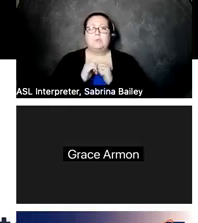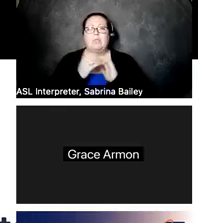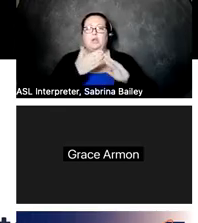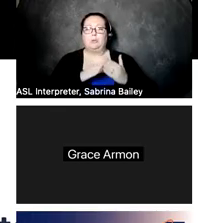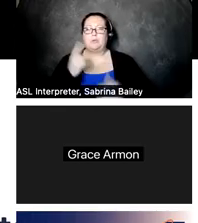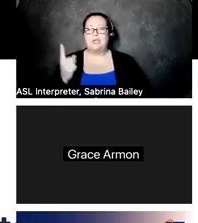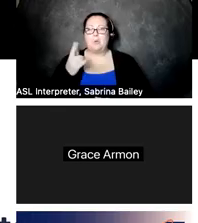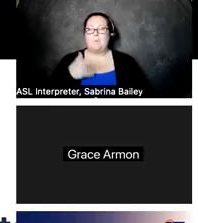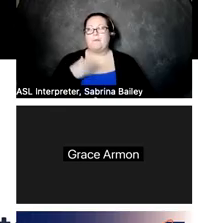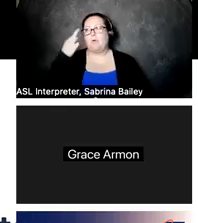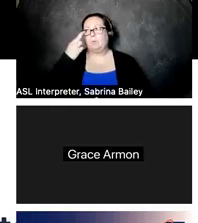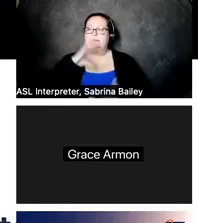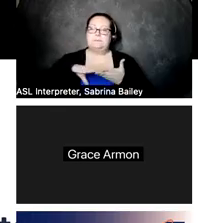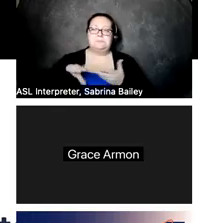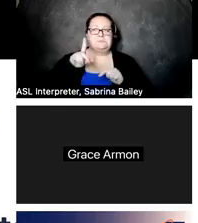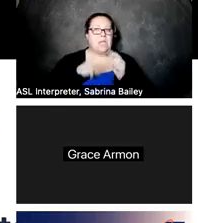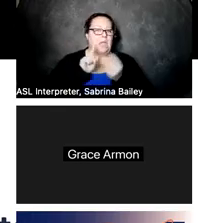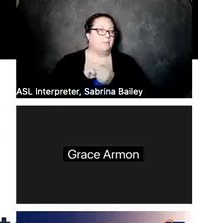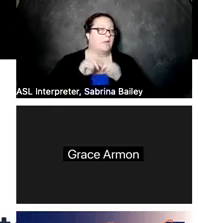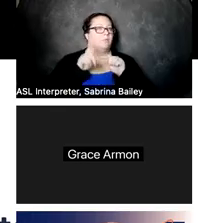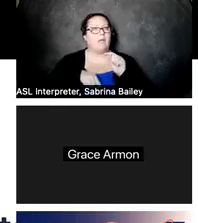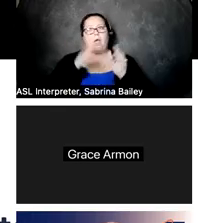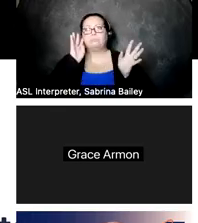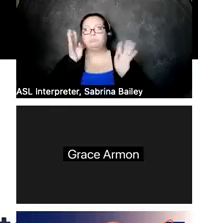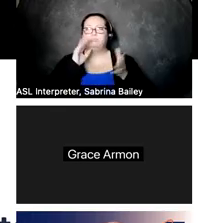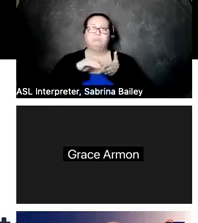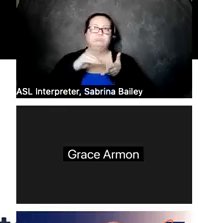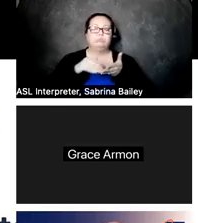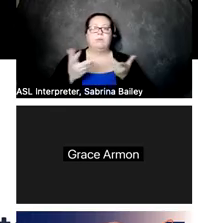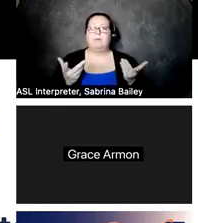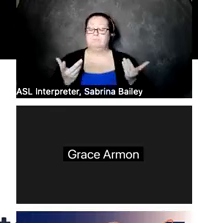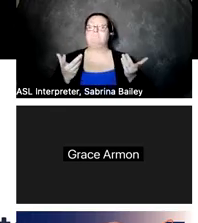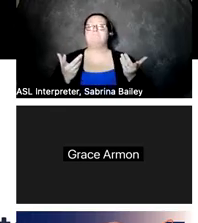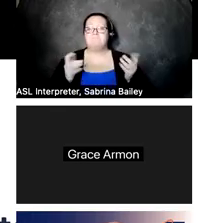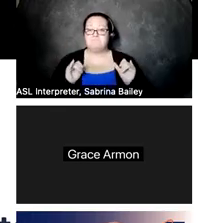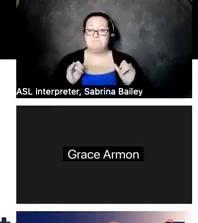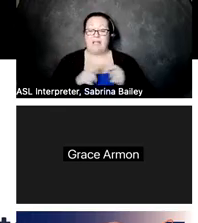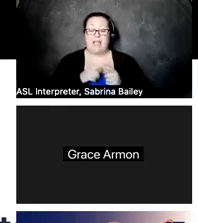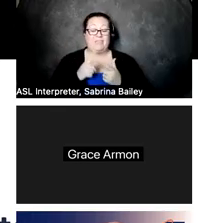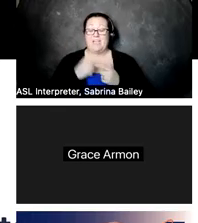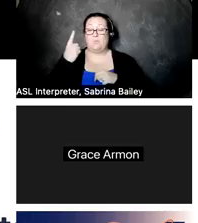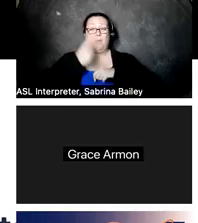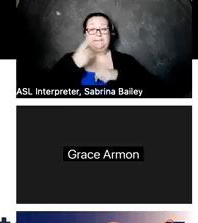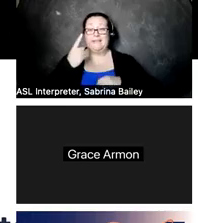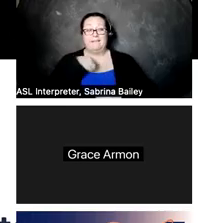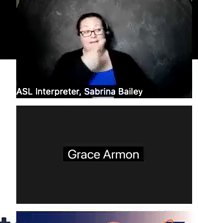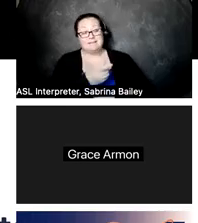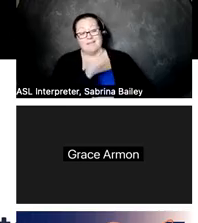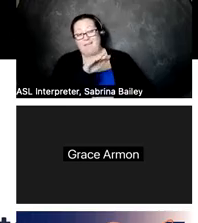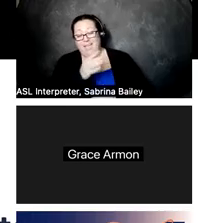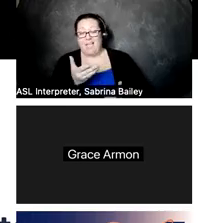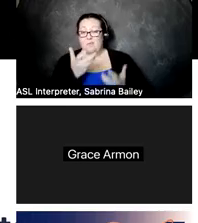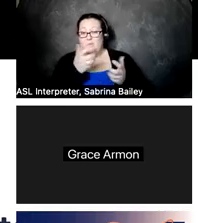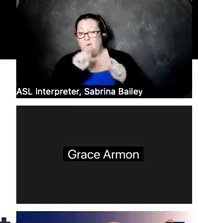a reason and a rhyme why and, things like that. And then just one day I told him, I